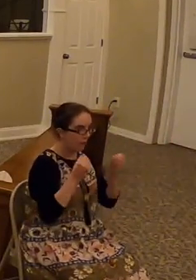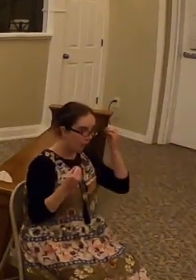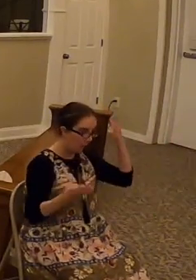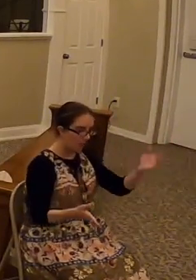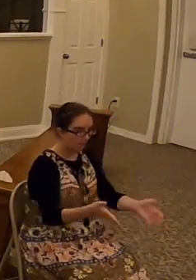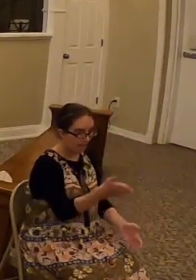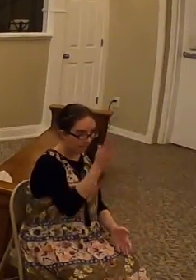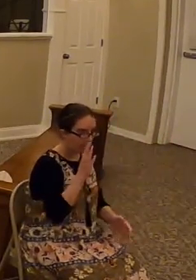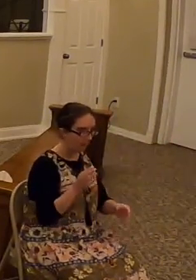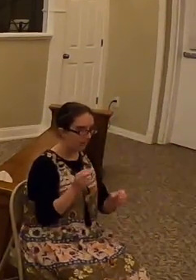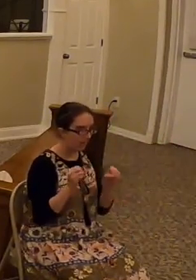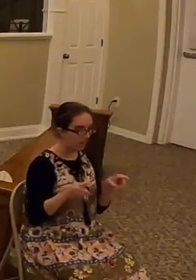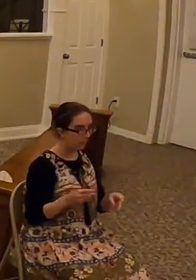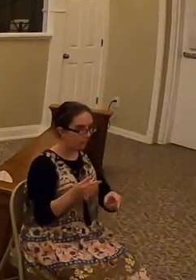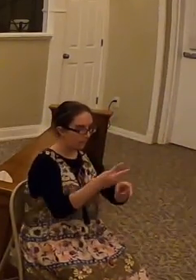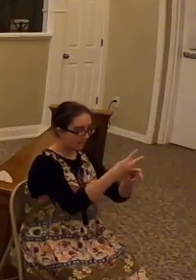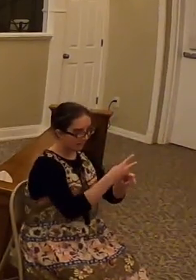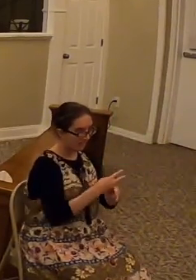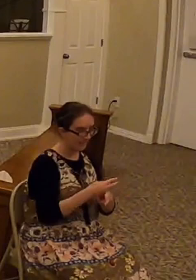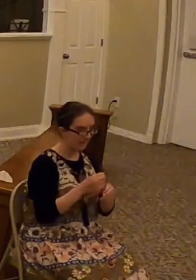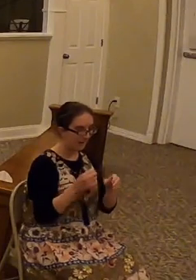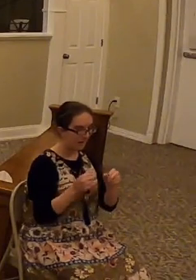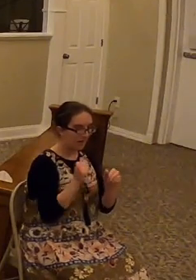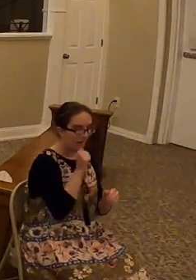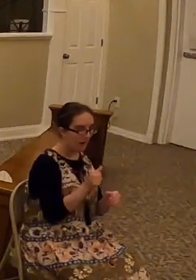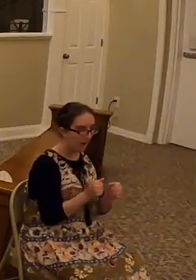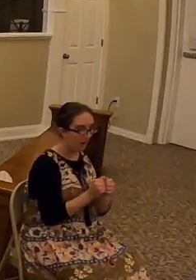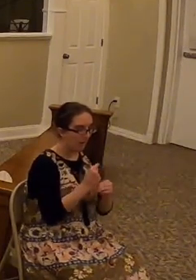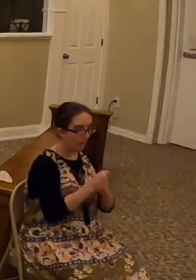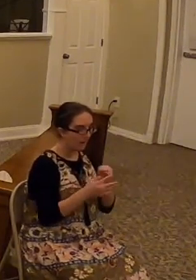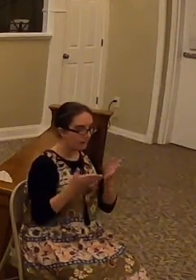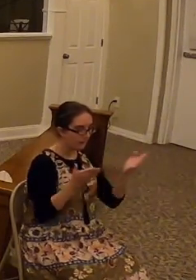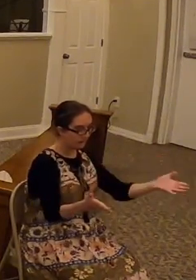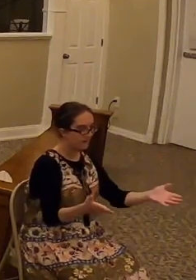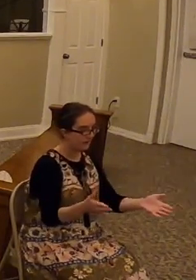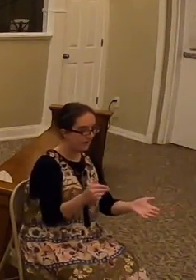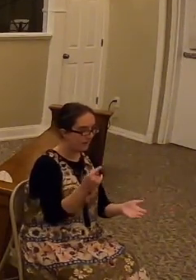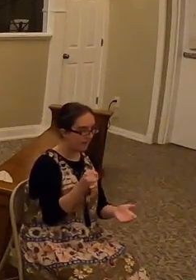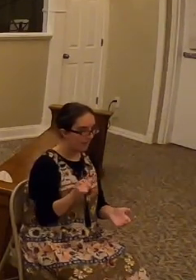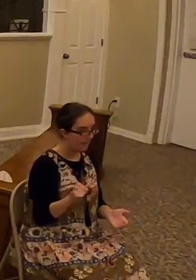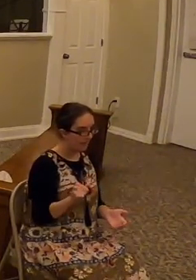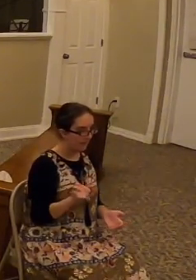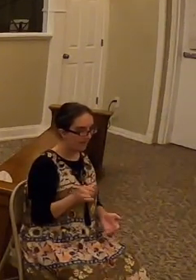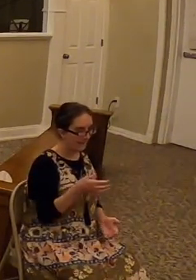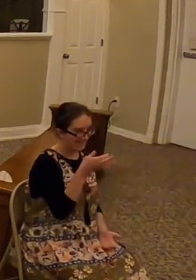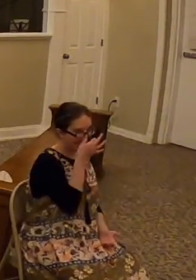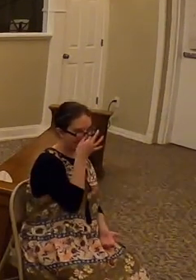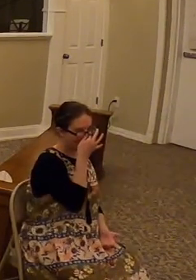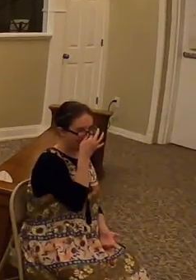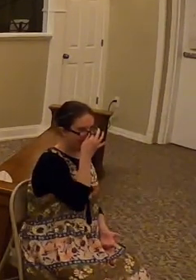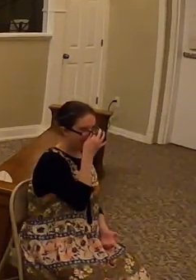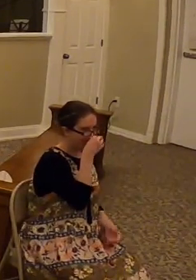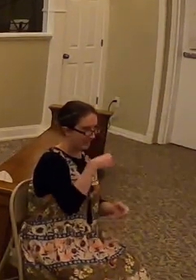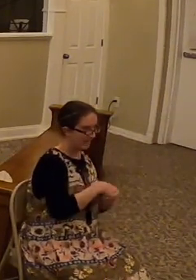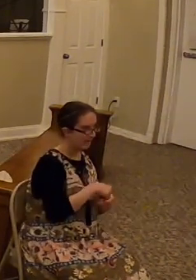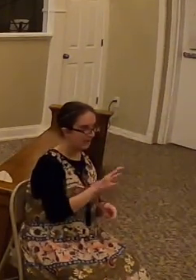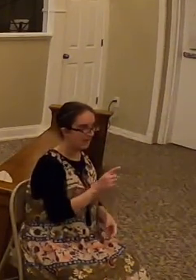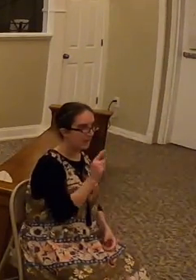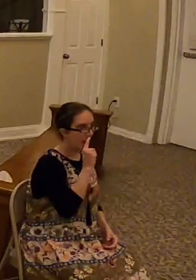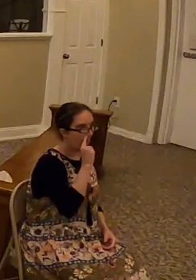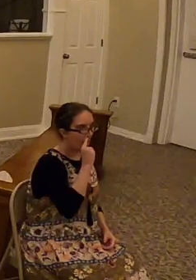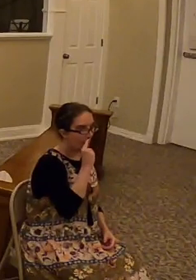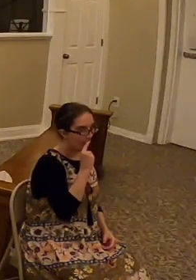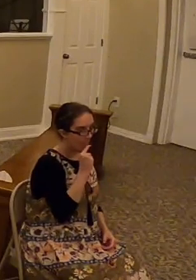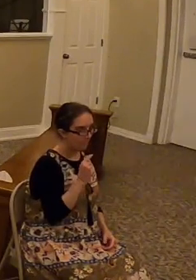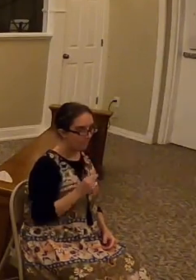disobedience, God could care less about your sacrifices. In fact, your sacrifices are a stench in his nostrils if you're not obeying him.